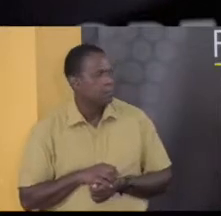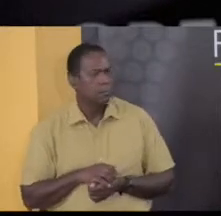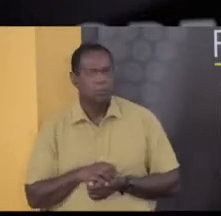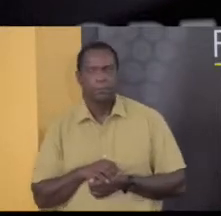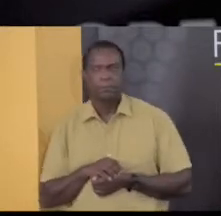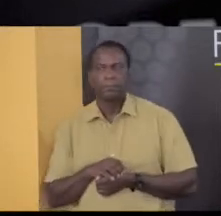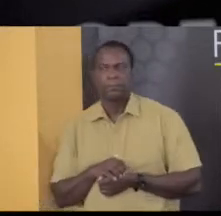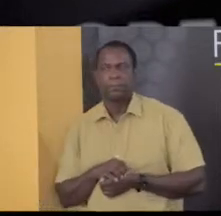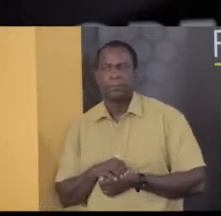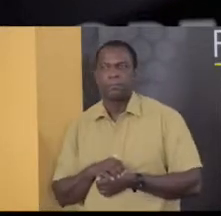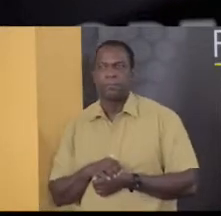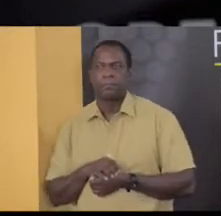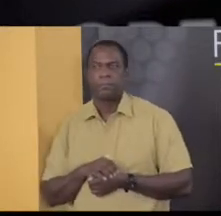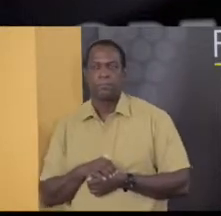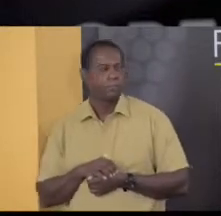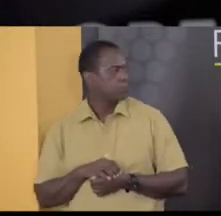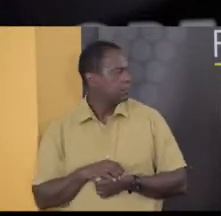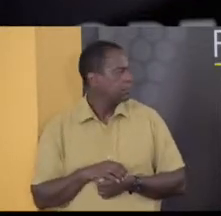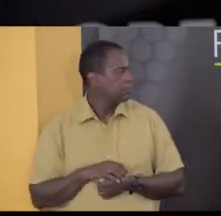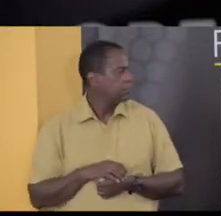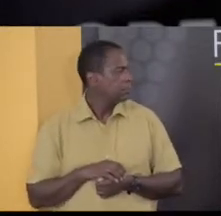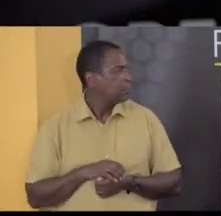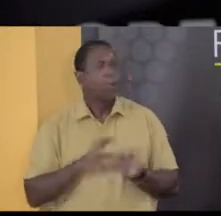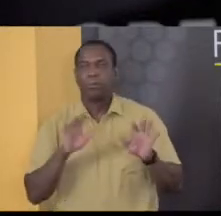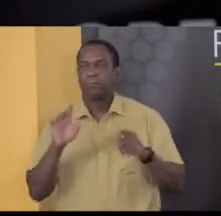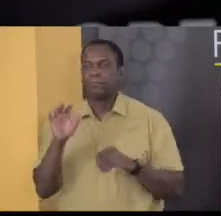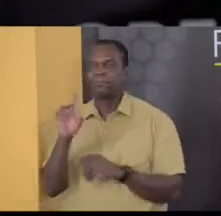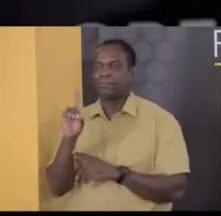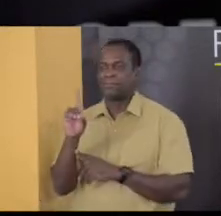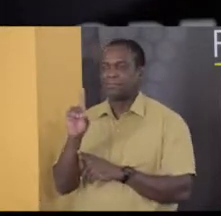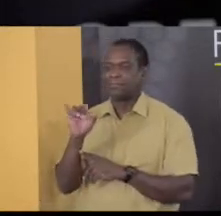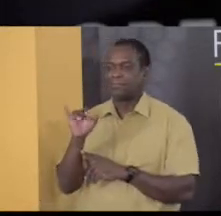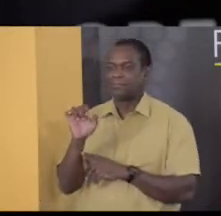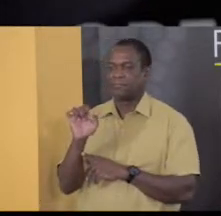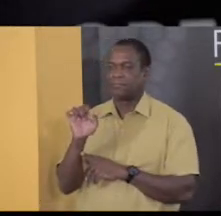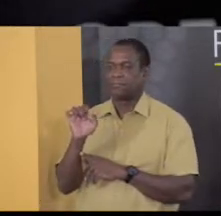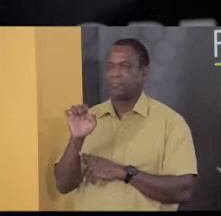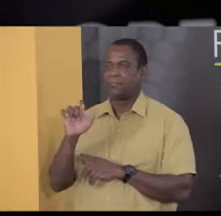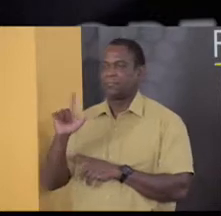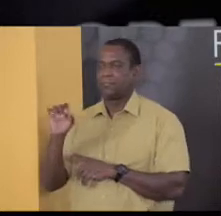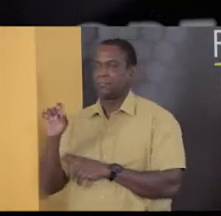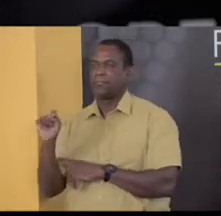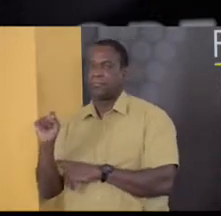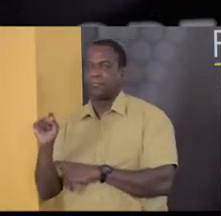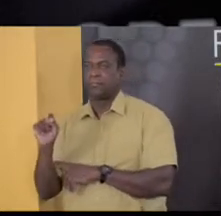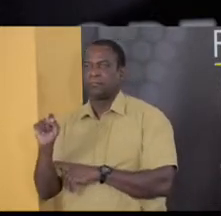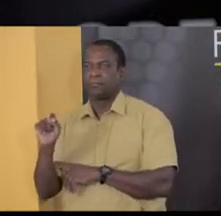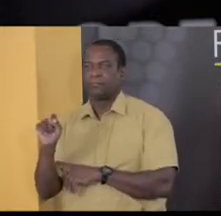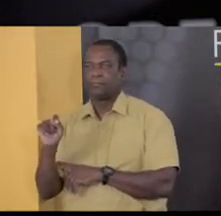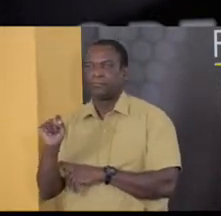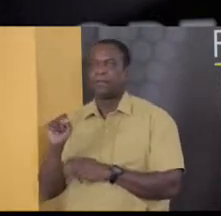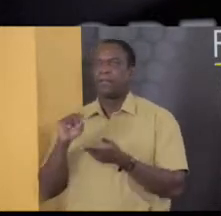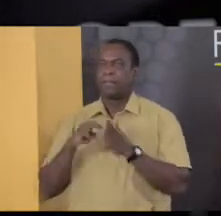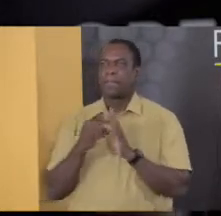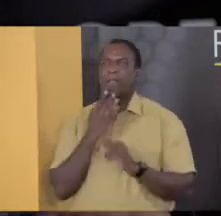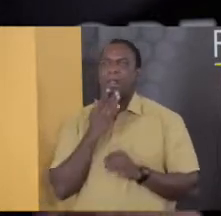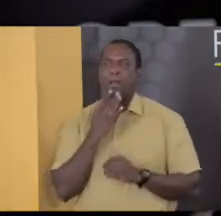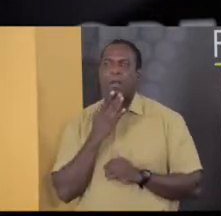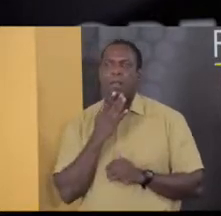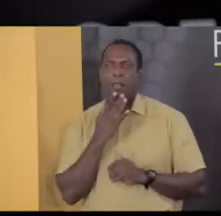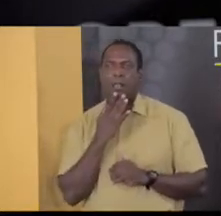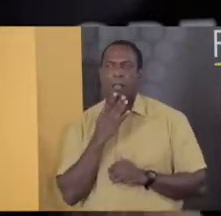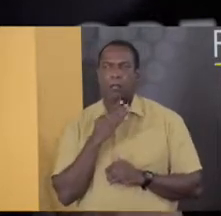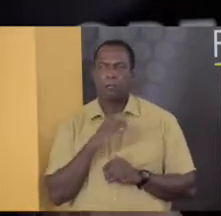necessarily you're gonna get the same shade, okay? So on a bolt of fabric, you will have